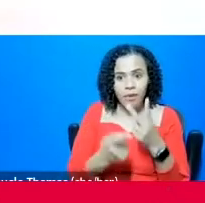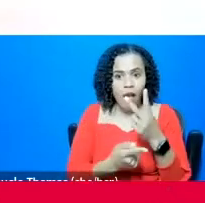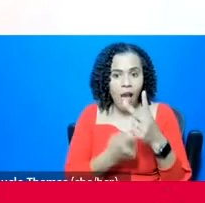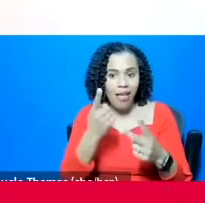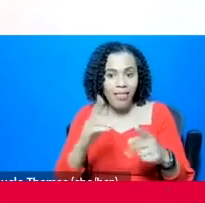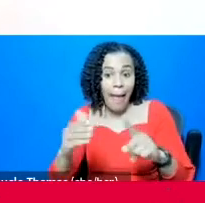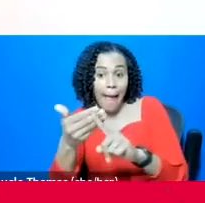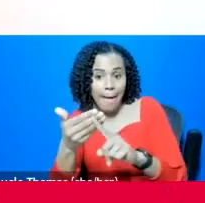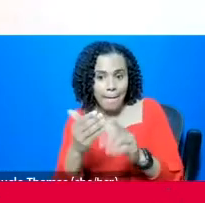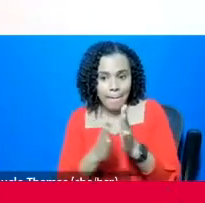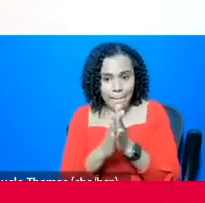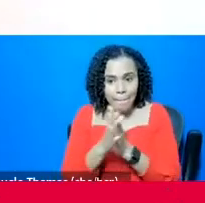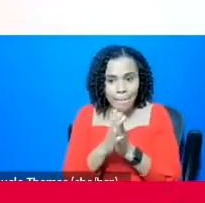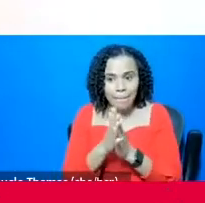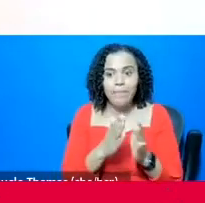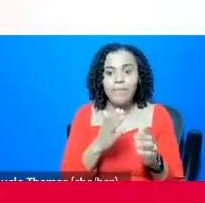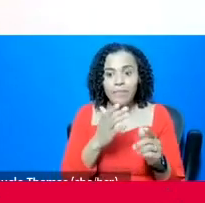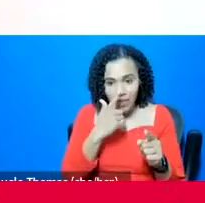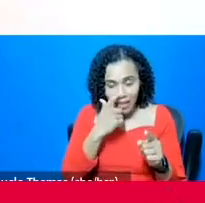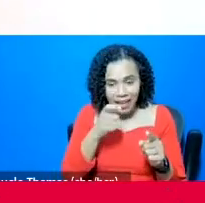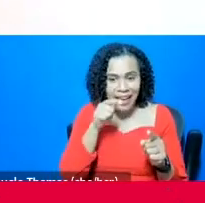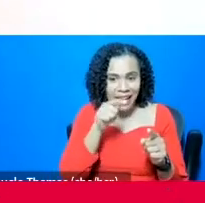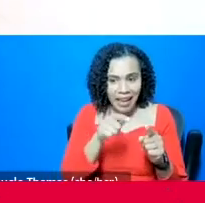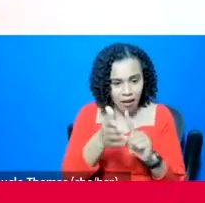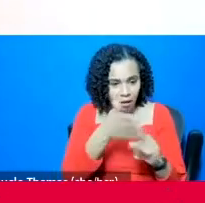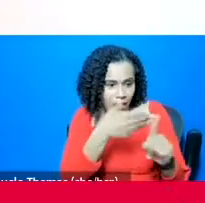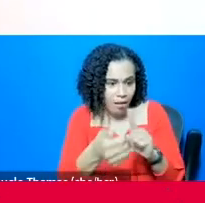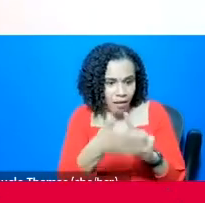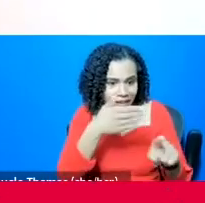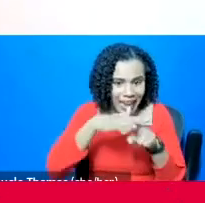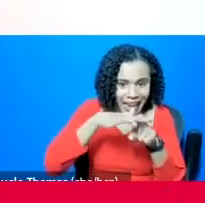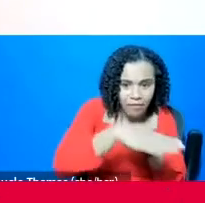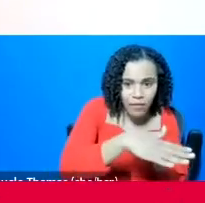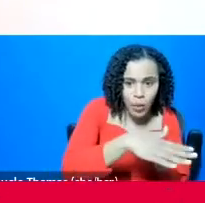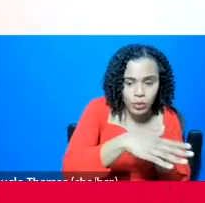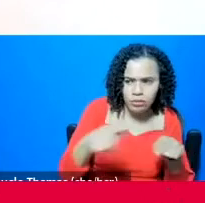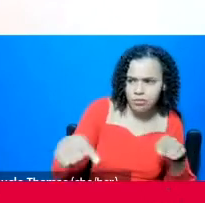to break the system from within and then change things in their direction. So I don't know. I think it's quite